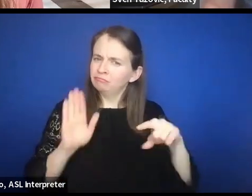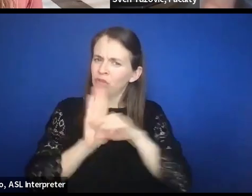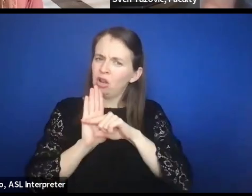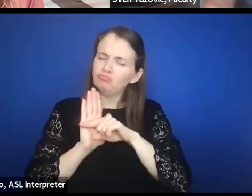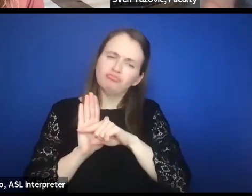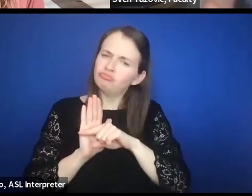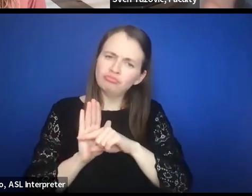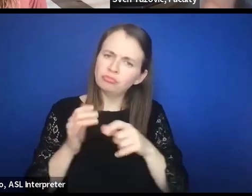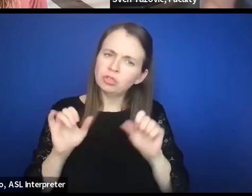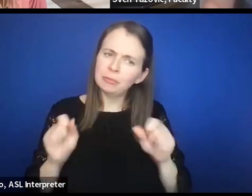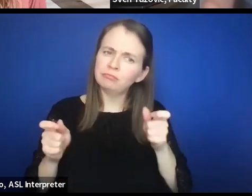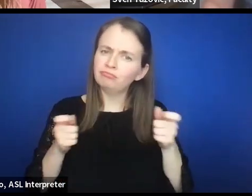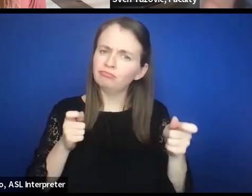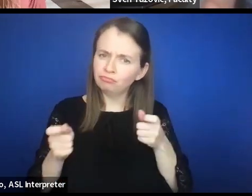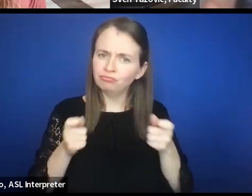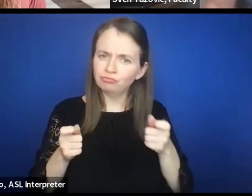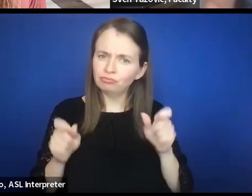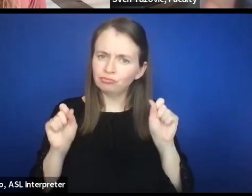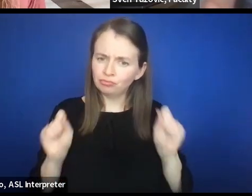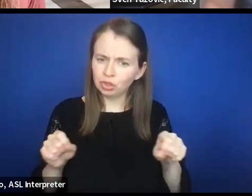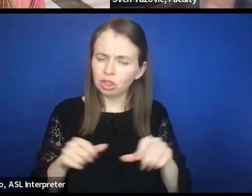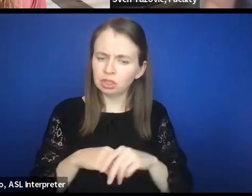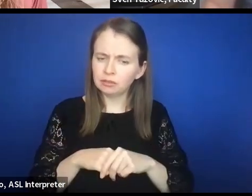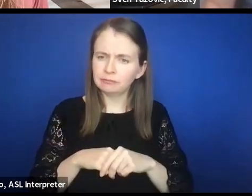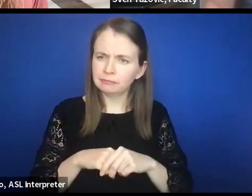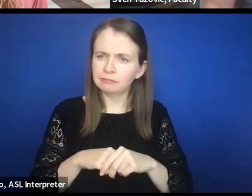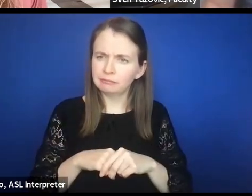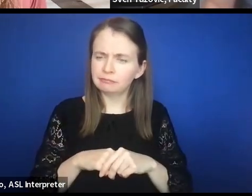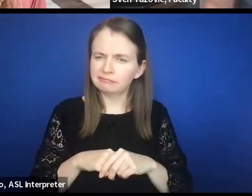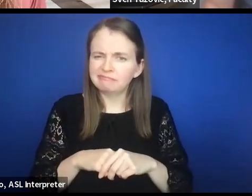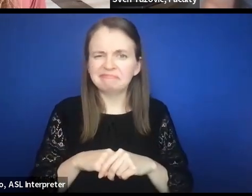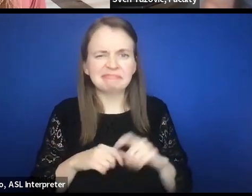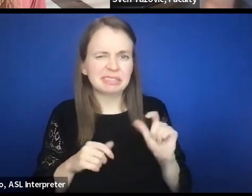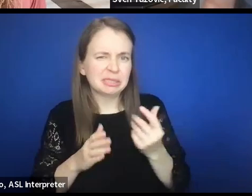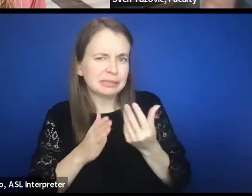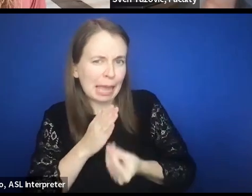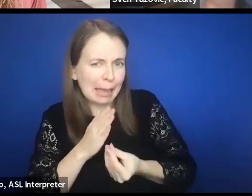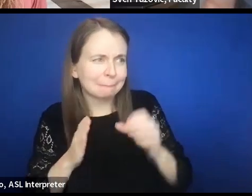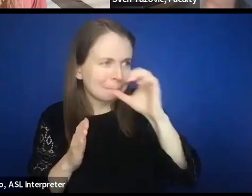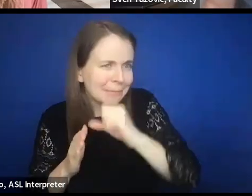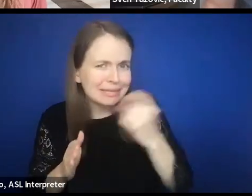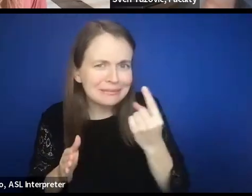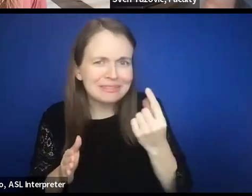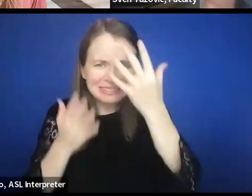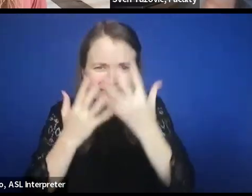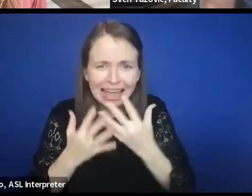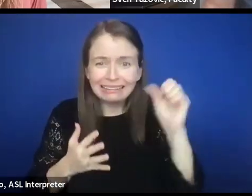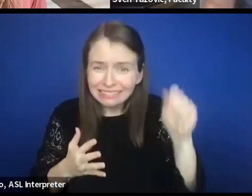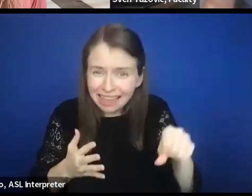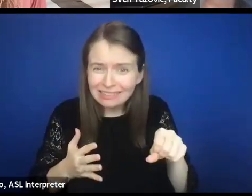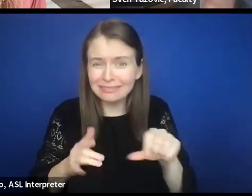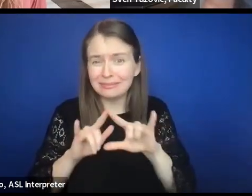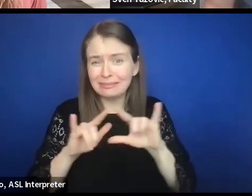still able to deal with it. Um, there was like a gap and I was missing something and I was sad, but then